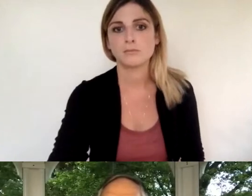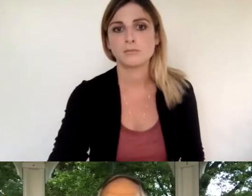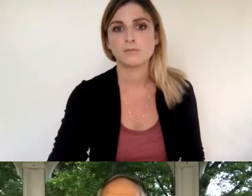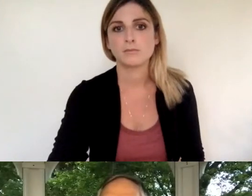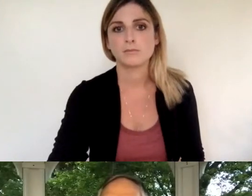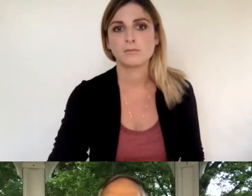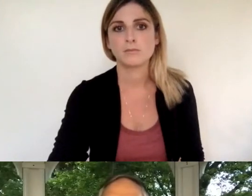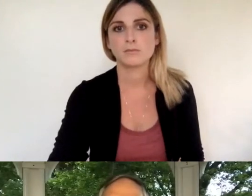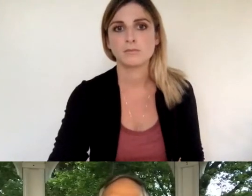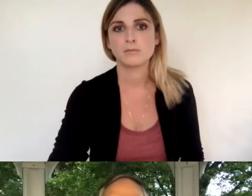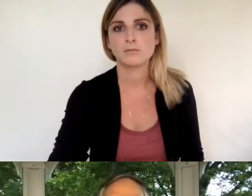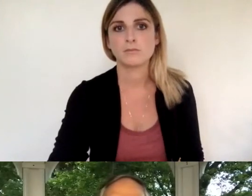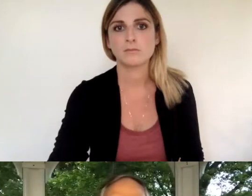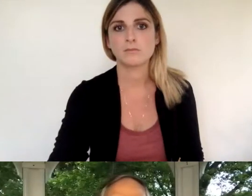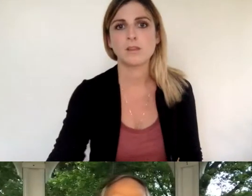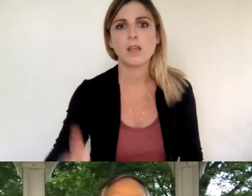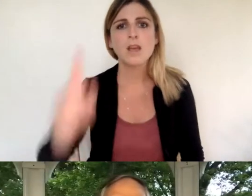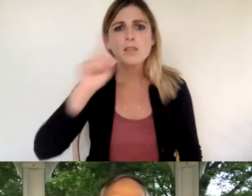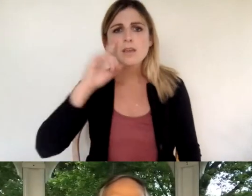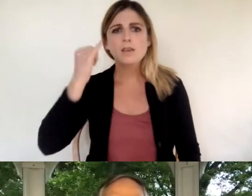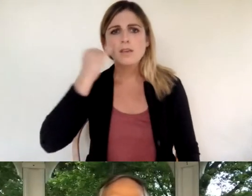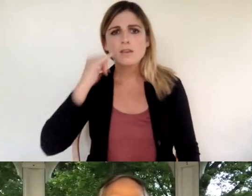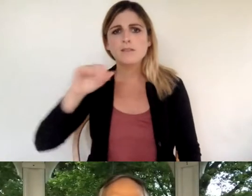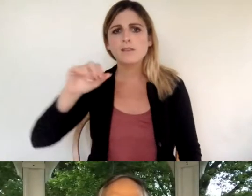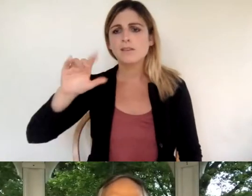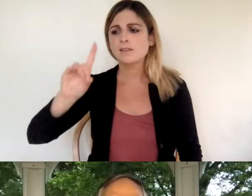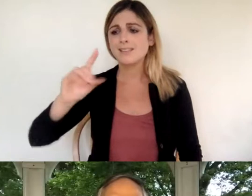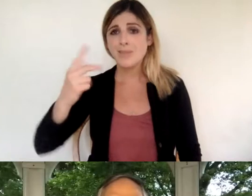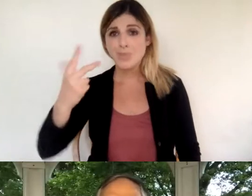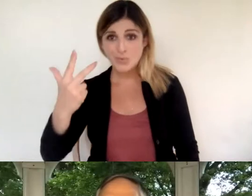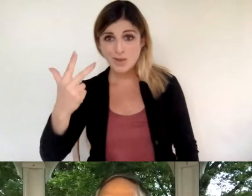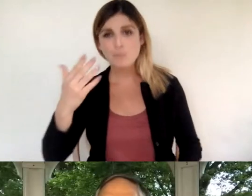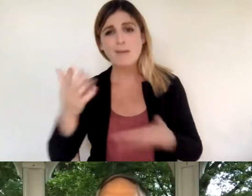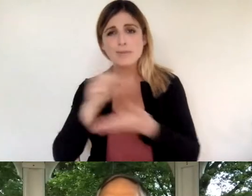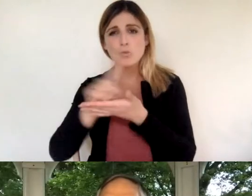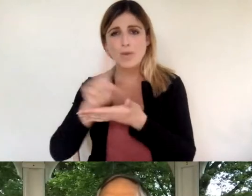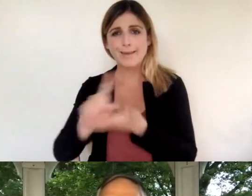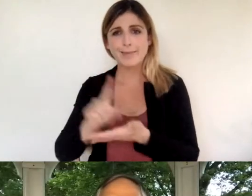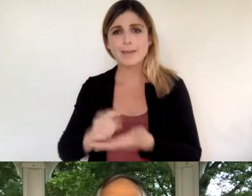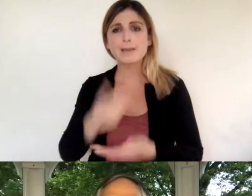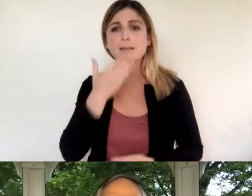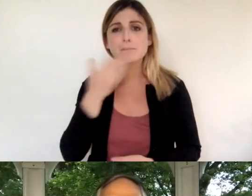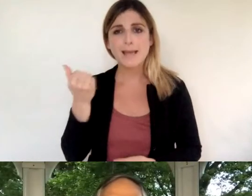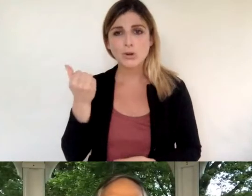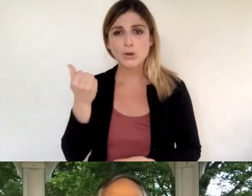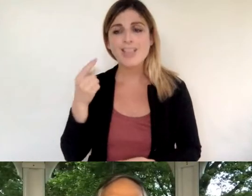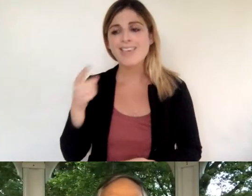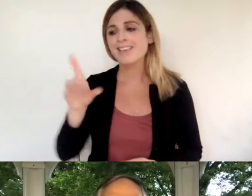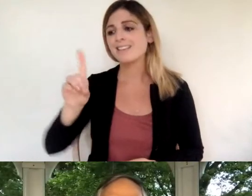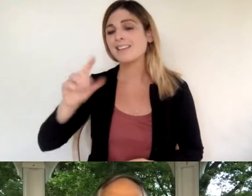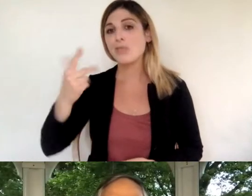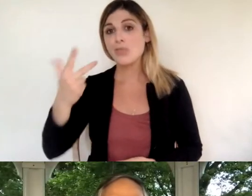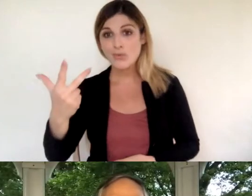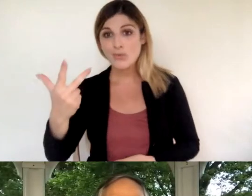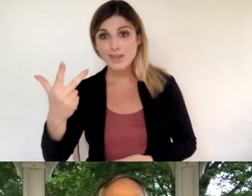I think if it's D3, it's probably okay to take it on a weekly basis, because that's the thing with D3 versus D2 is that